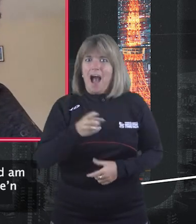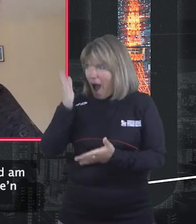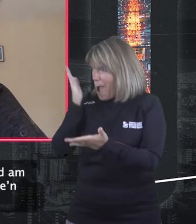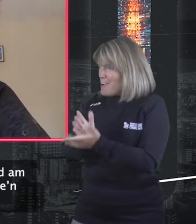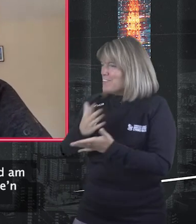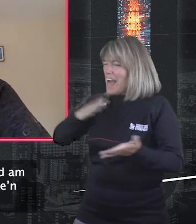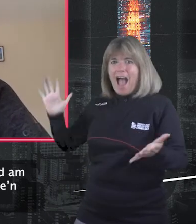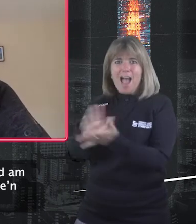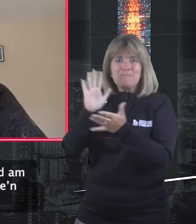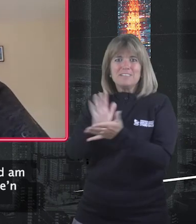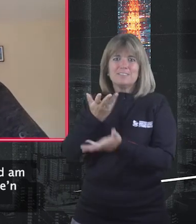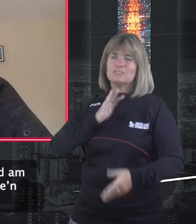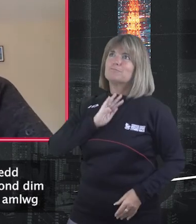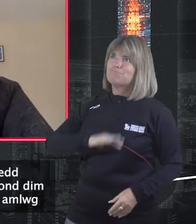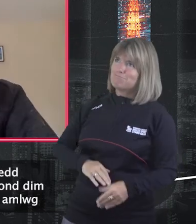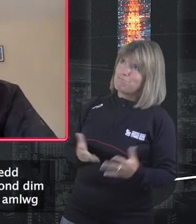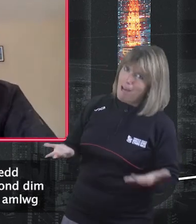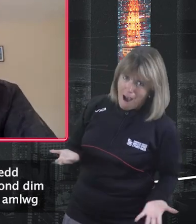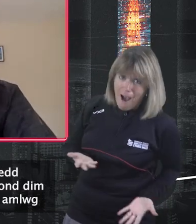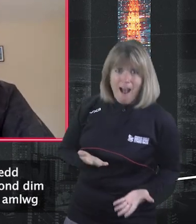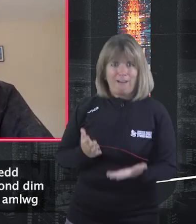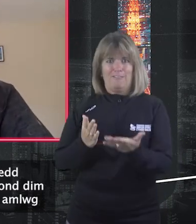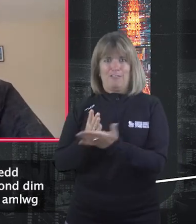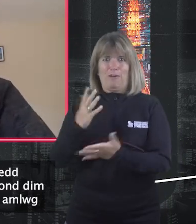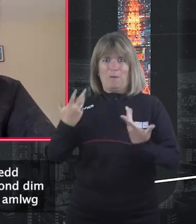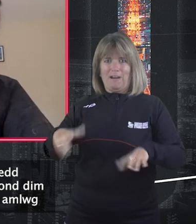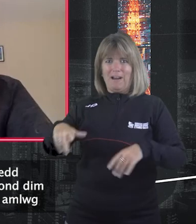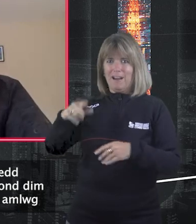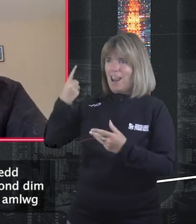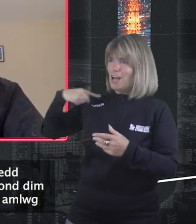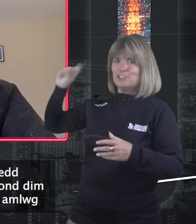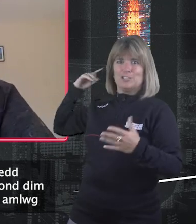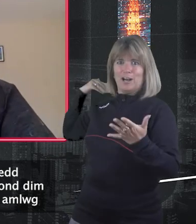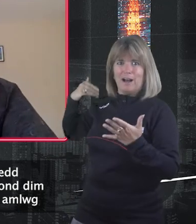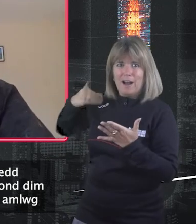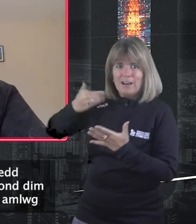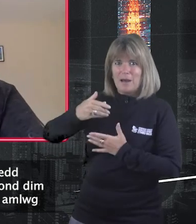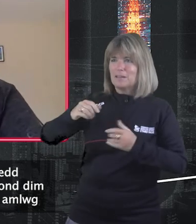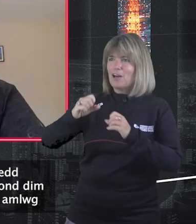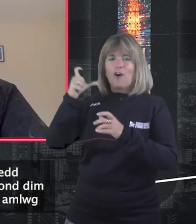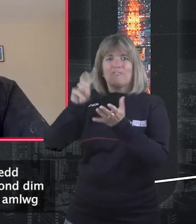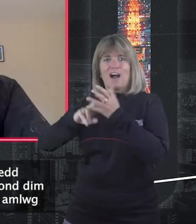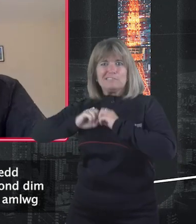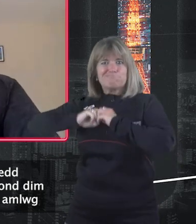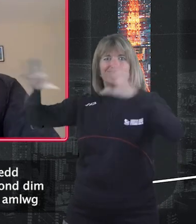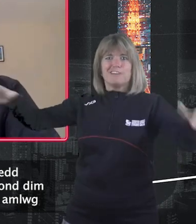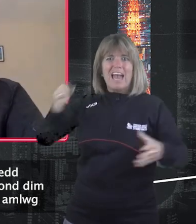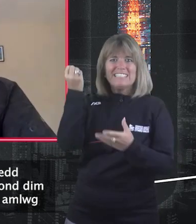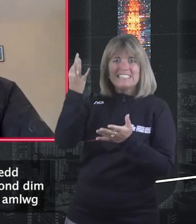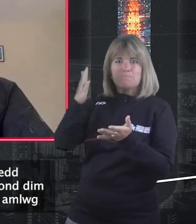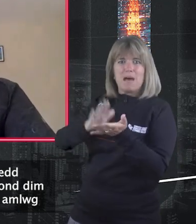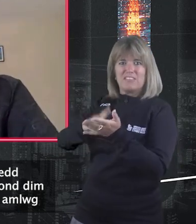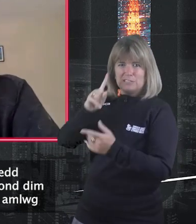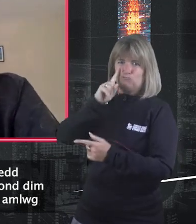You must be absolutely thrilled. Yeah, I'm really happy. I'm just relieved. Obviously, it's happening. Obviously, last year with the pandemic, it's been a